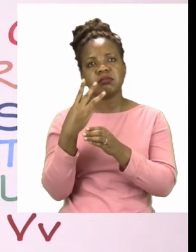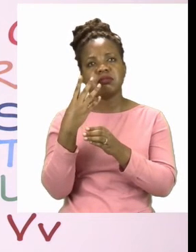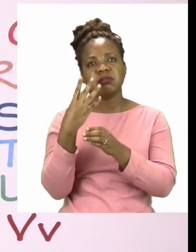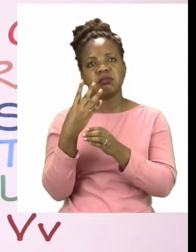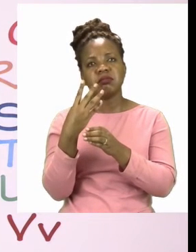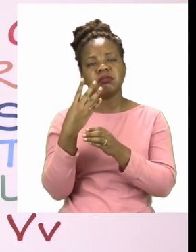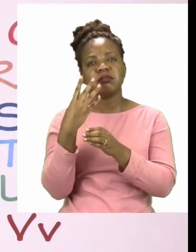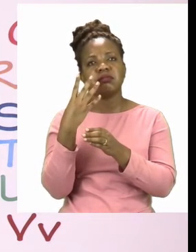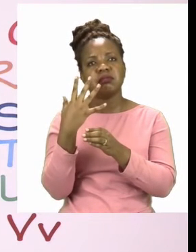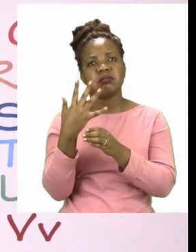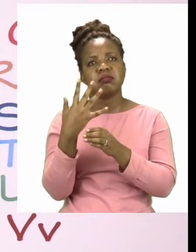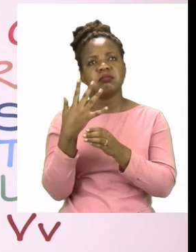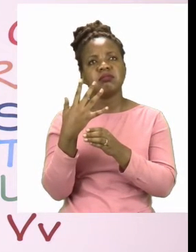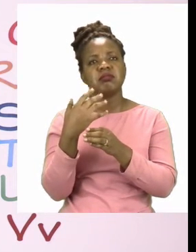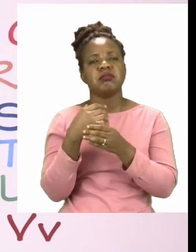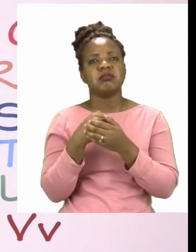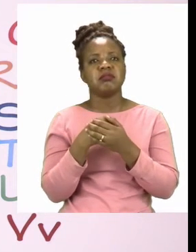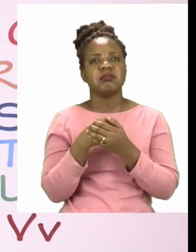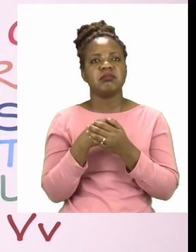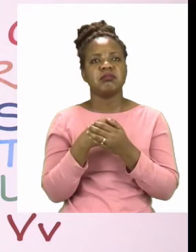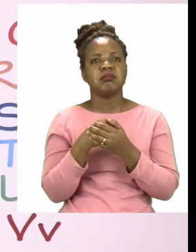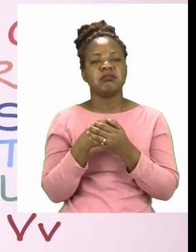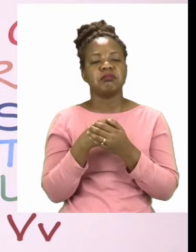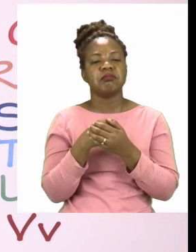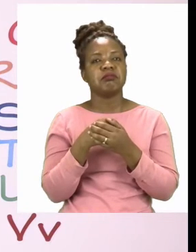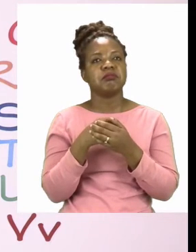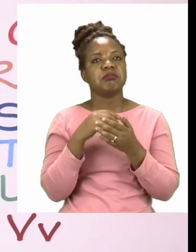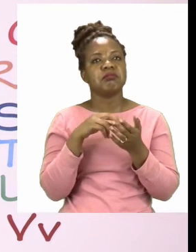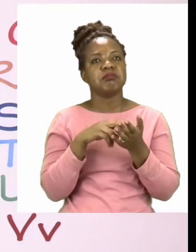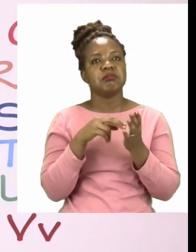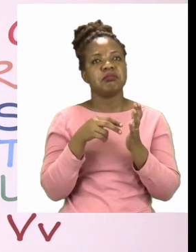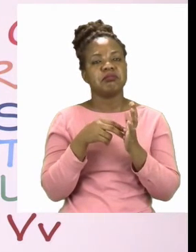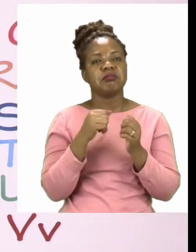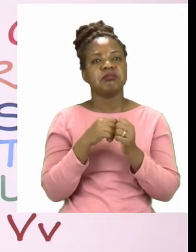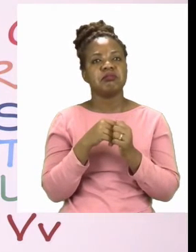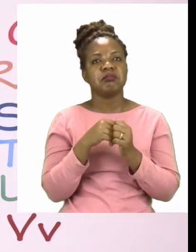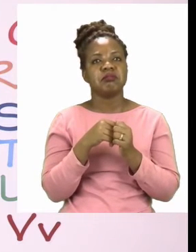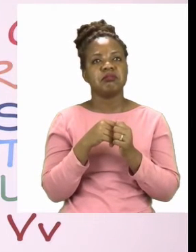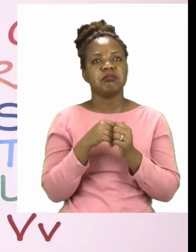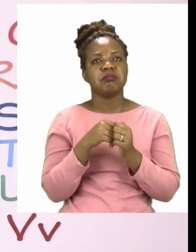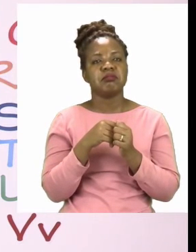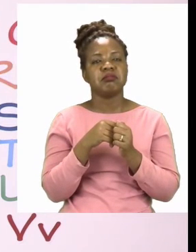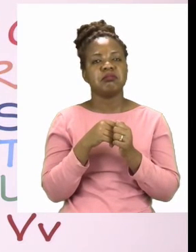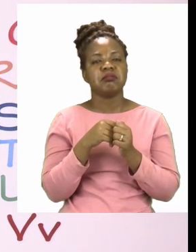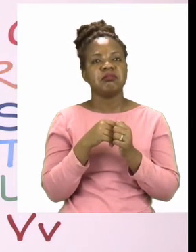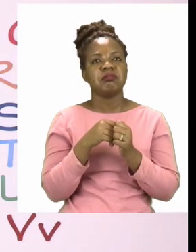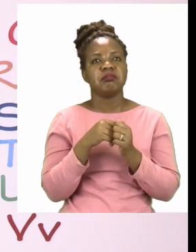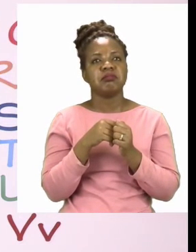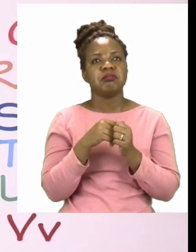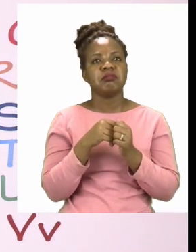3, 4, 5. So that means in each of the 3 shells, I am going to